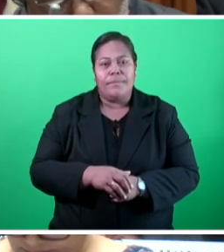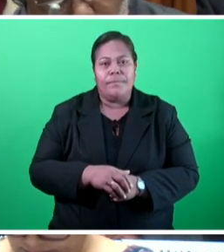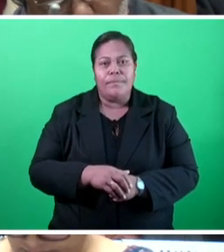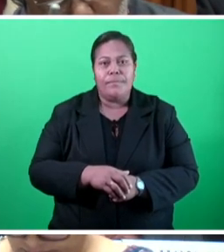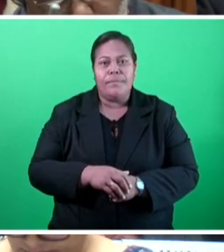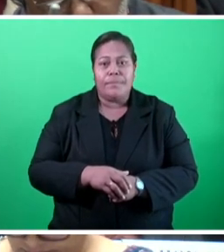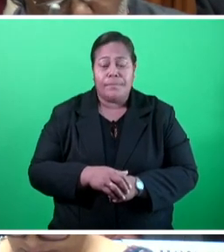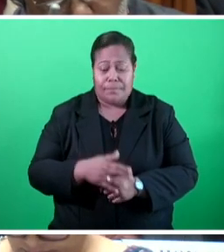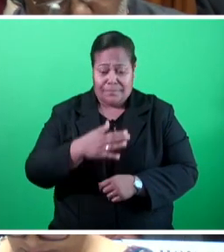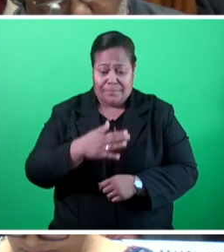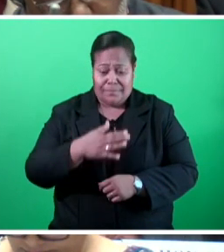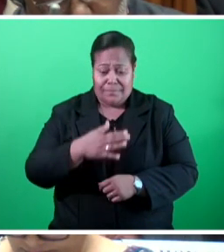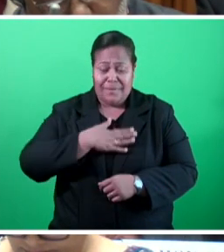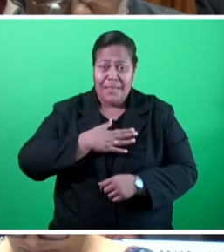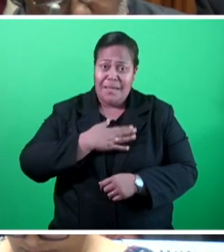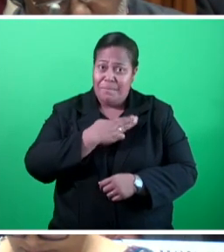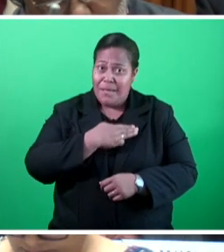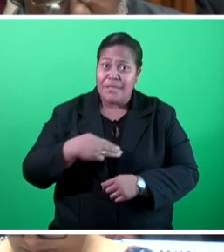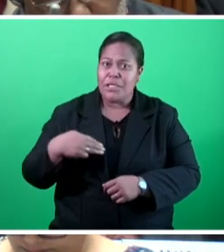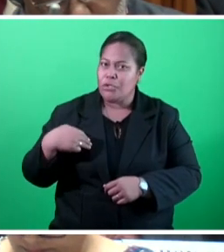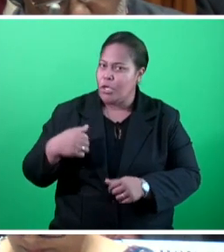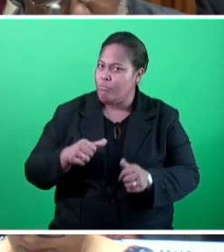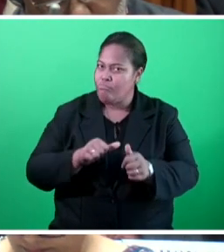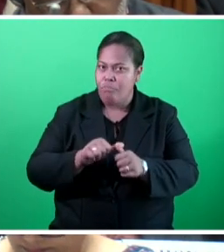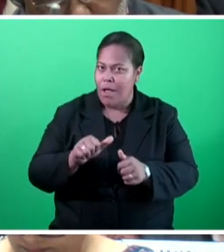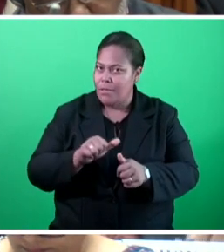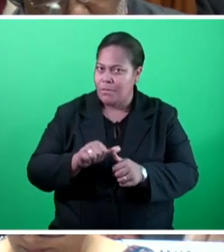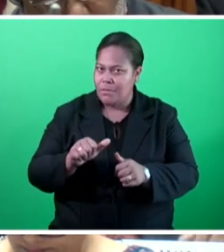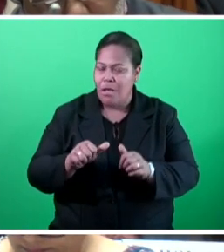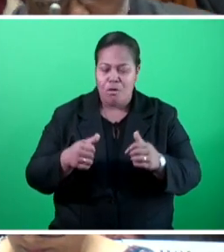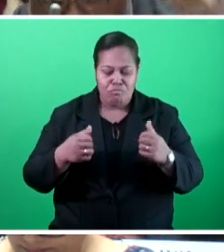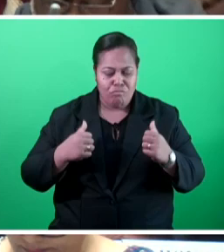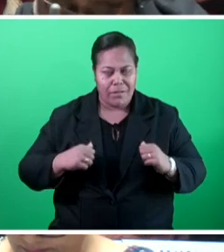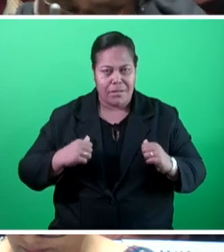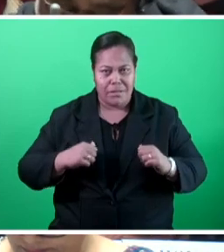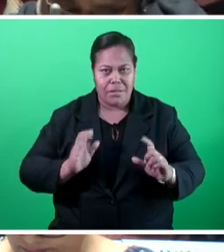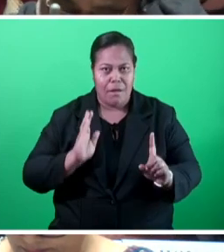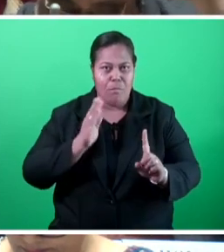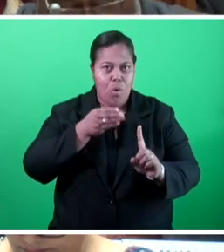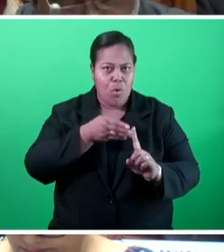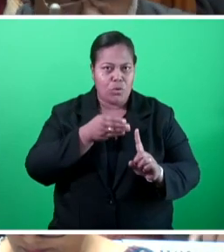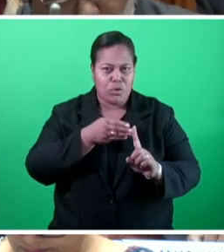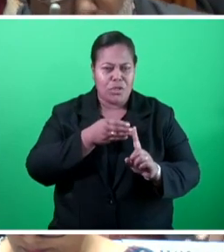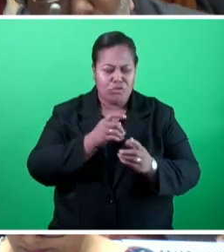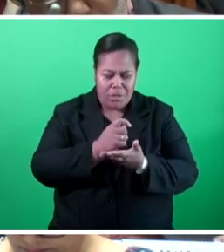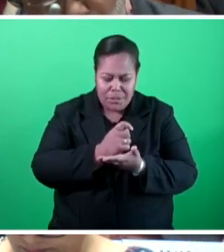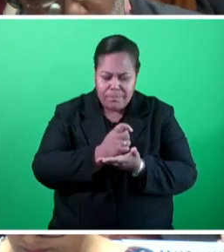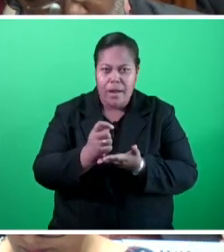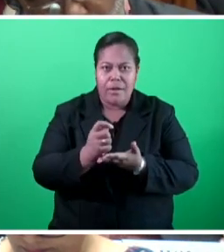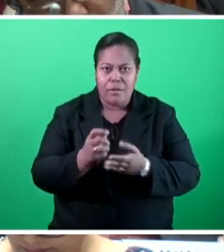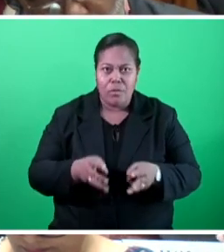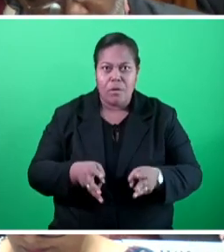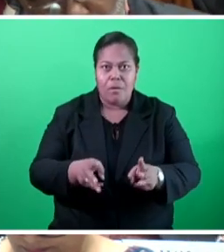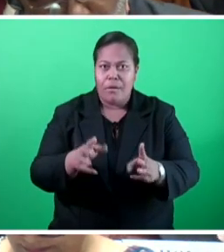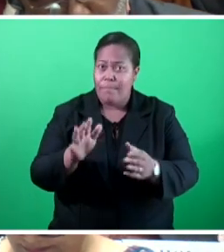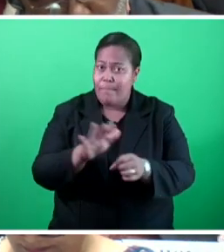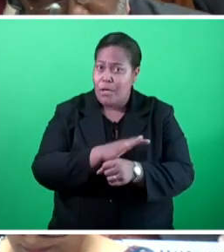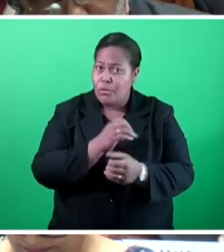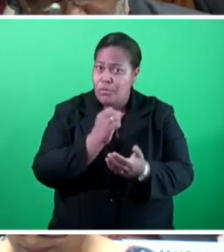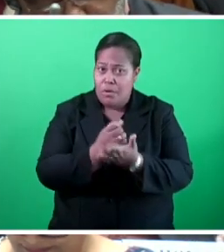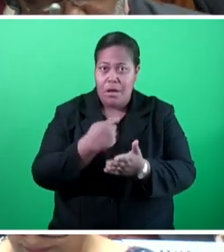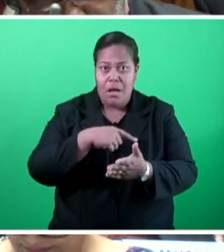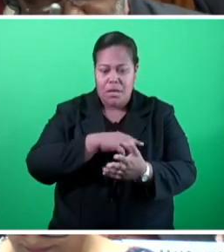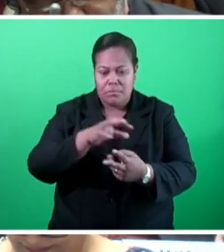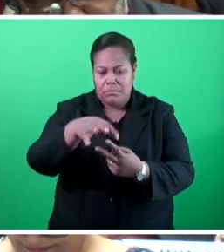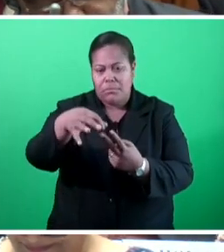had applied best practice approach in a transparent manner in ensuring that we appointed the right fit youth